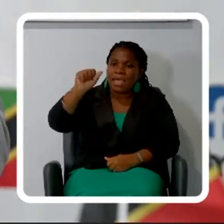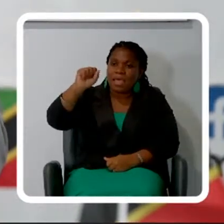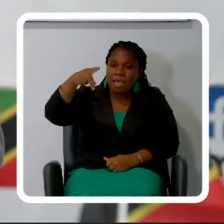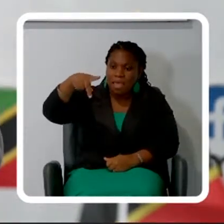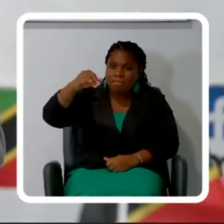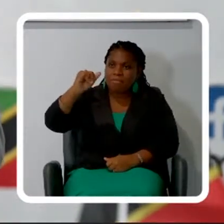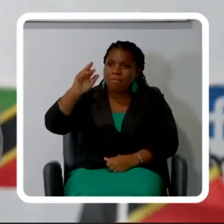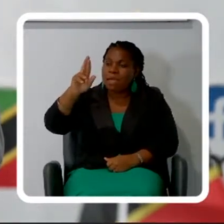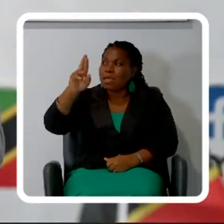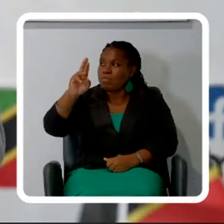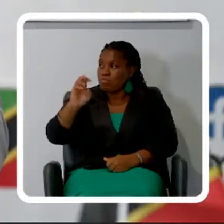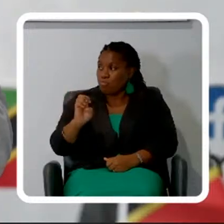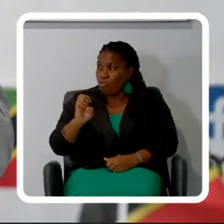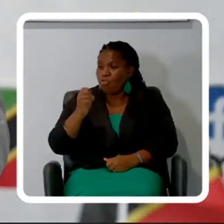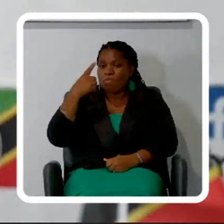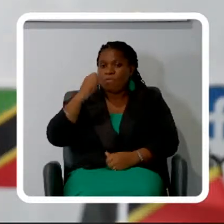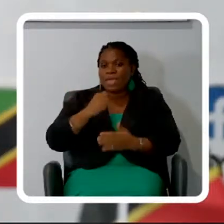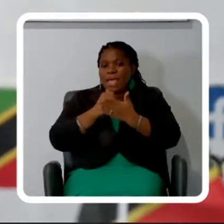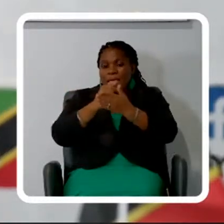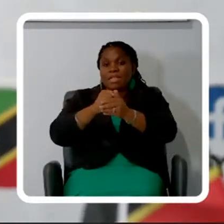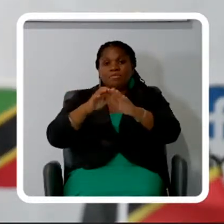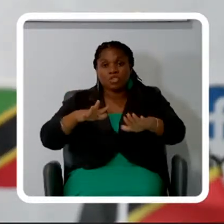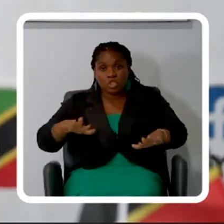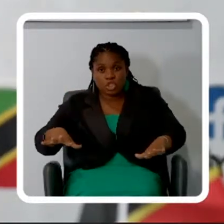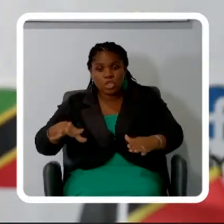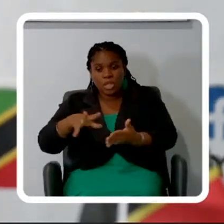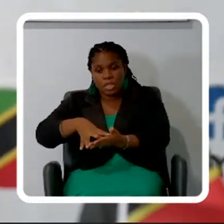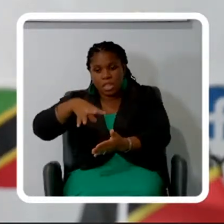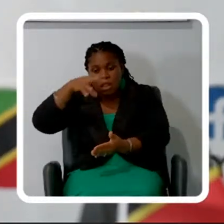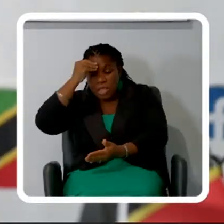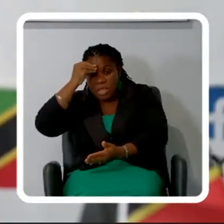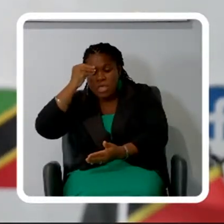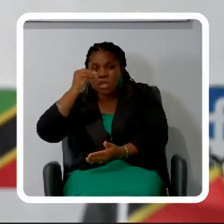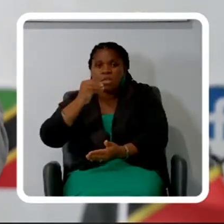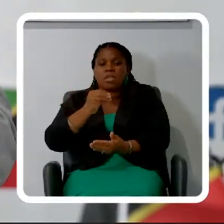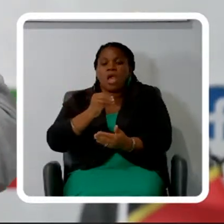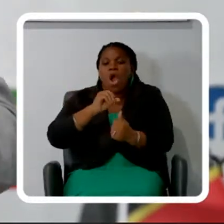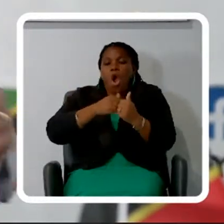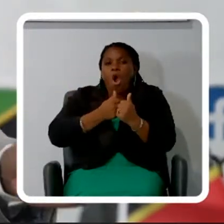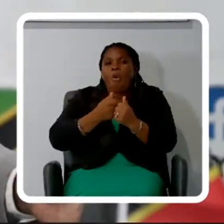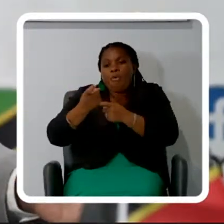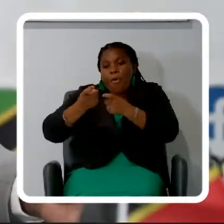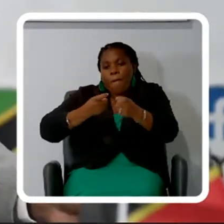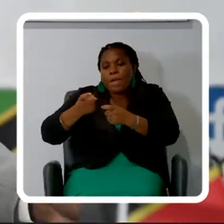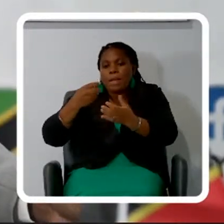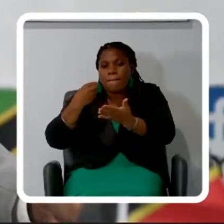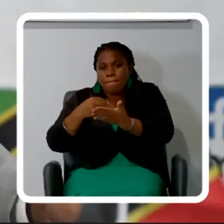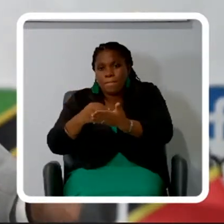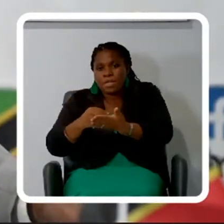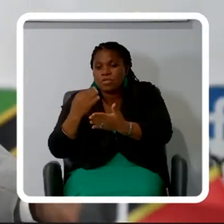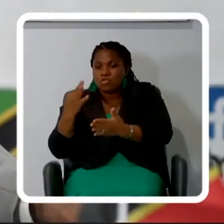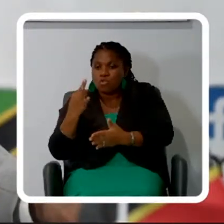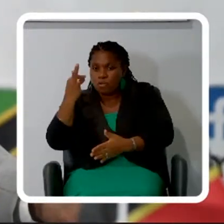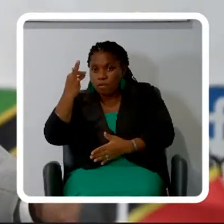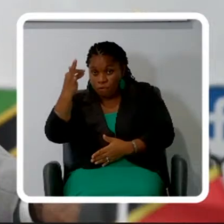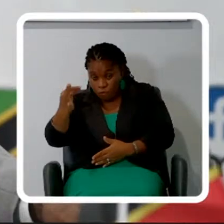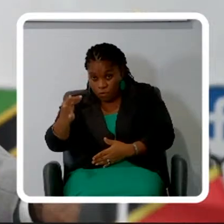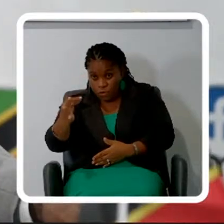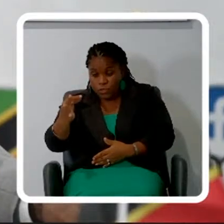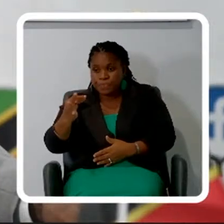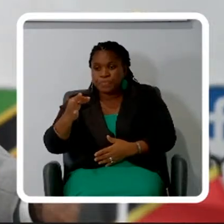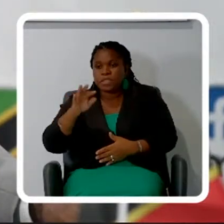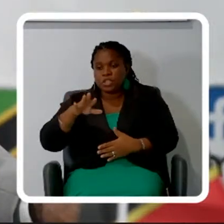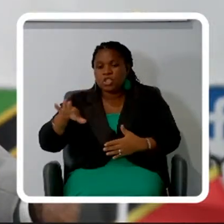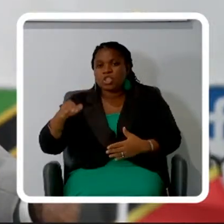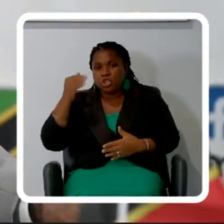program to help us to become educated about how we handle money so that the next generation and even this present generation can